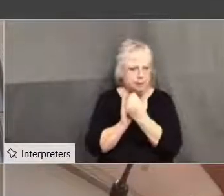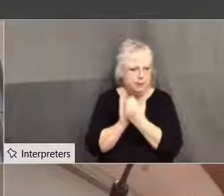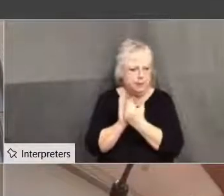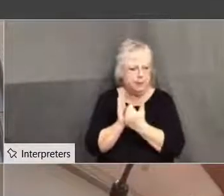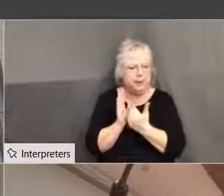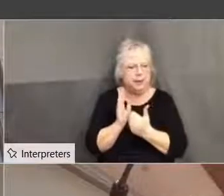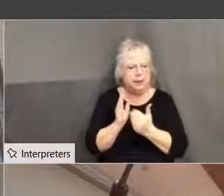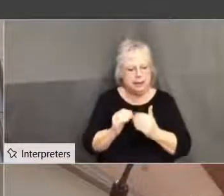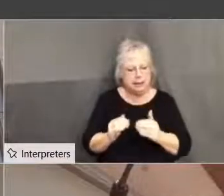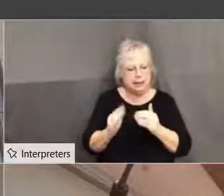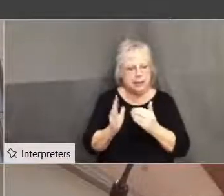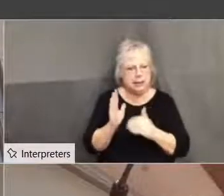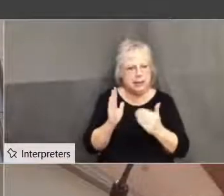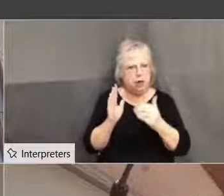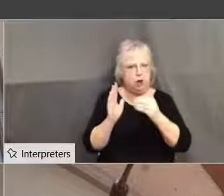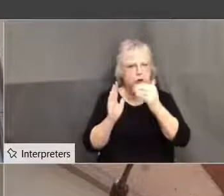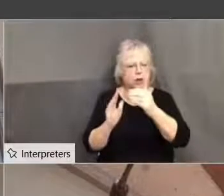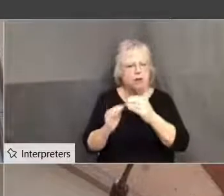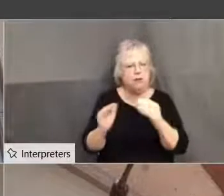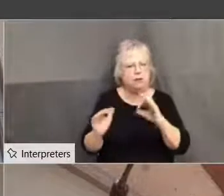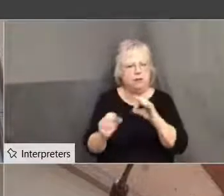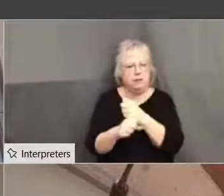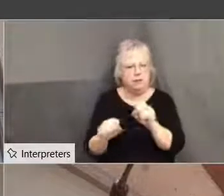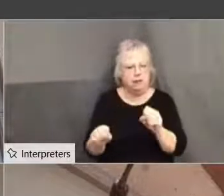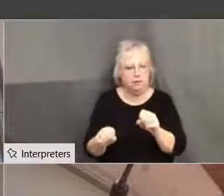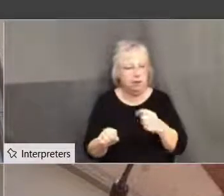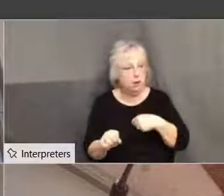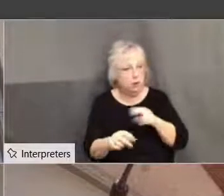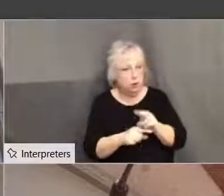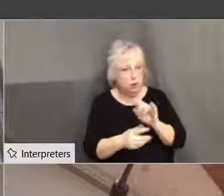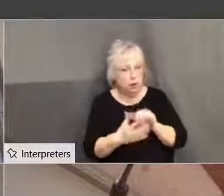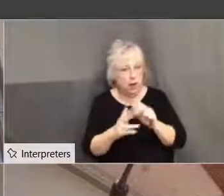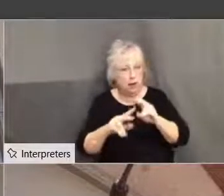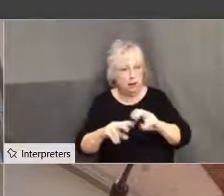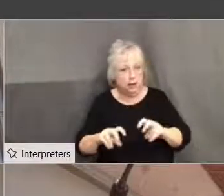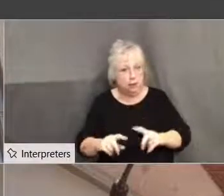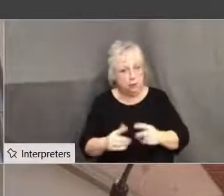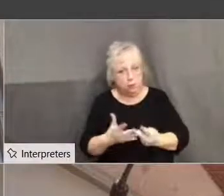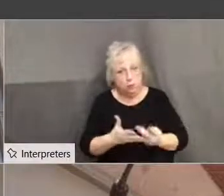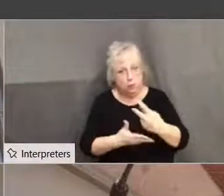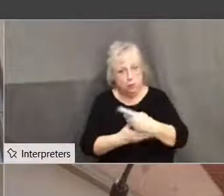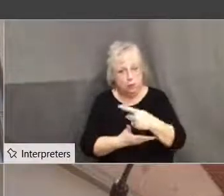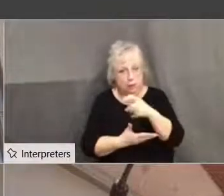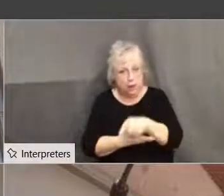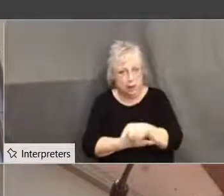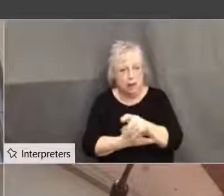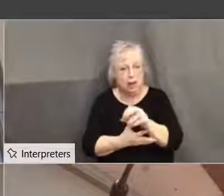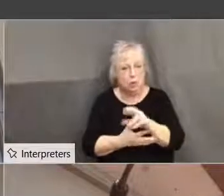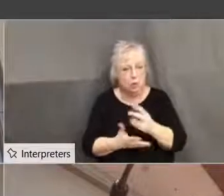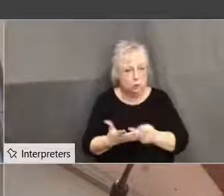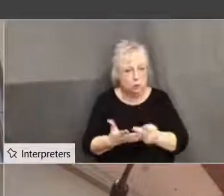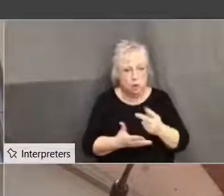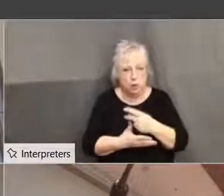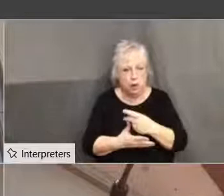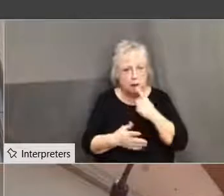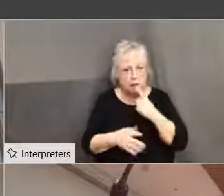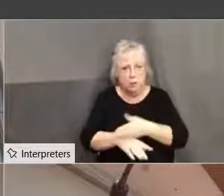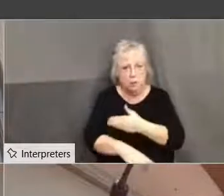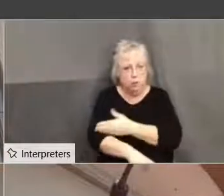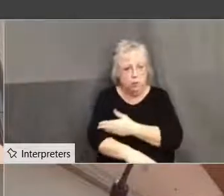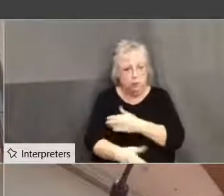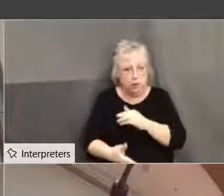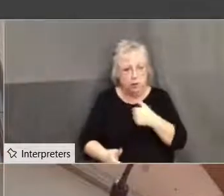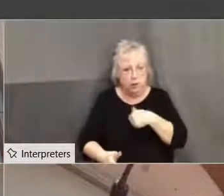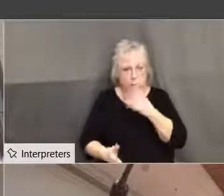those. And we use that assessment to prioritize the needs or prioritize the improvements that we're